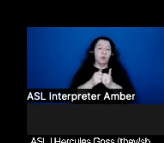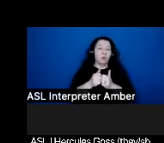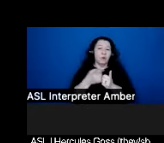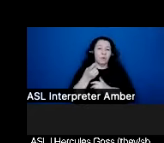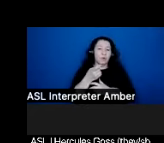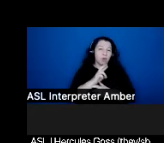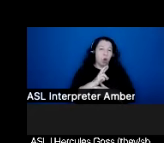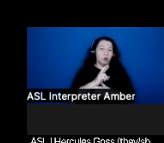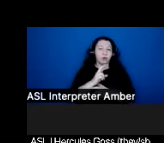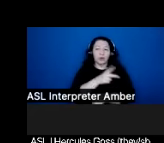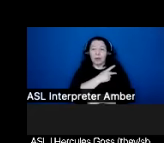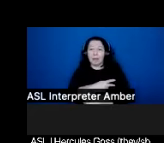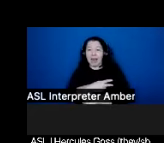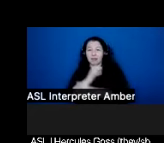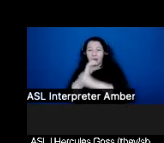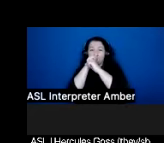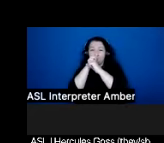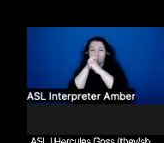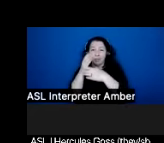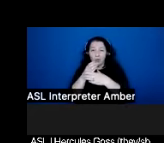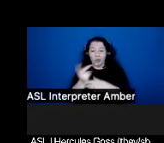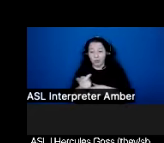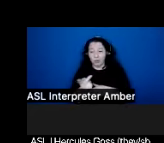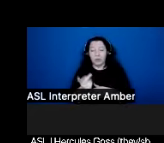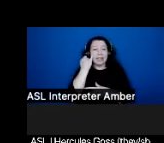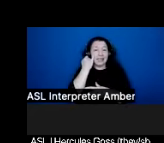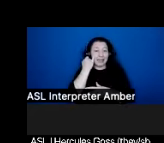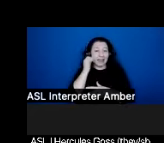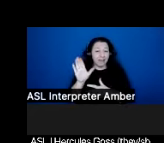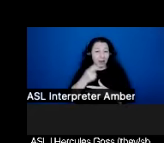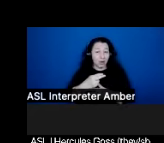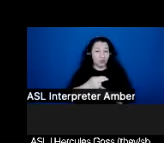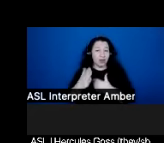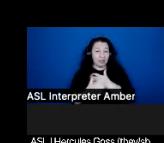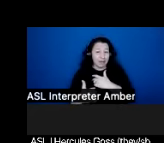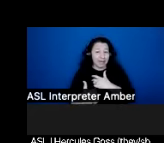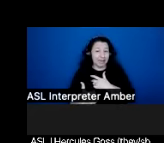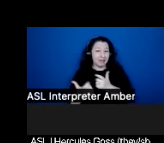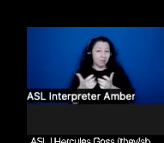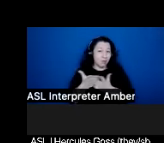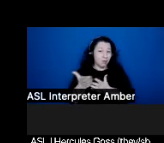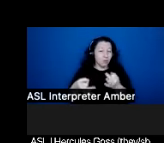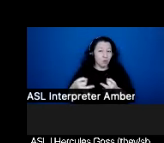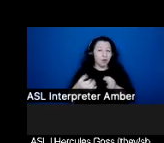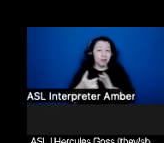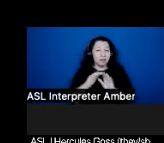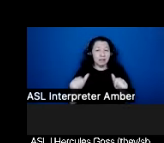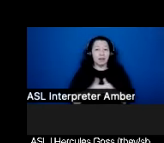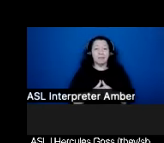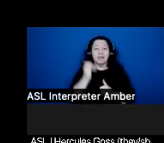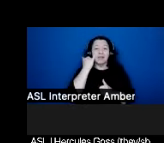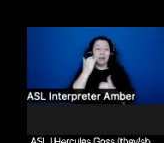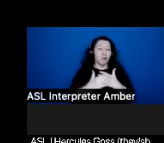doctor-patient confidentiality, if records are subpoenaed, if you're called to be deposed, those, at least